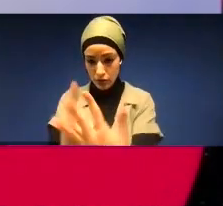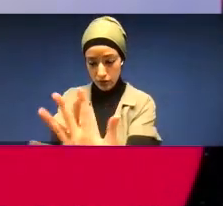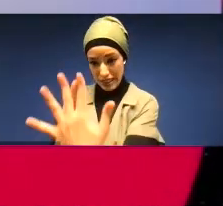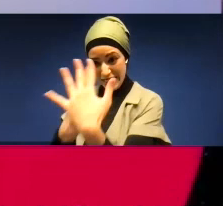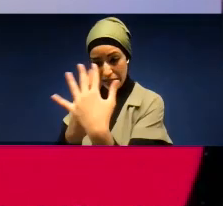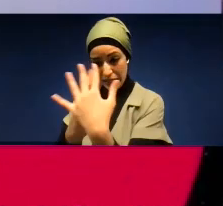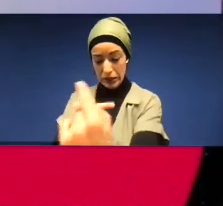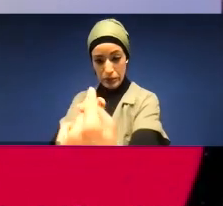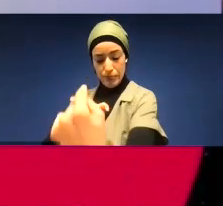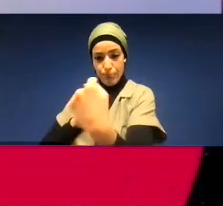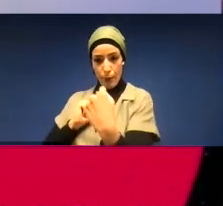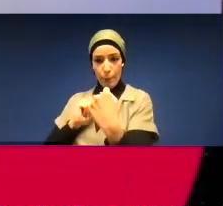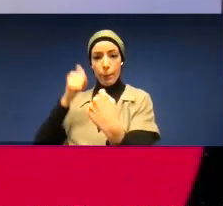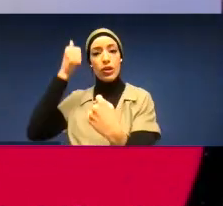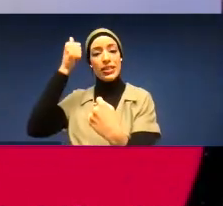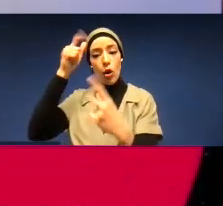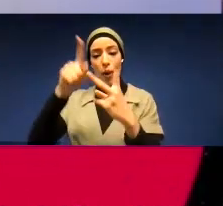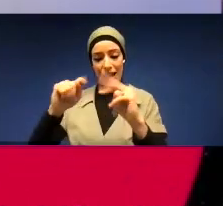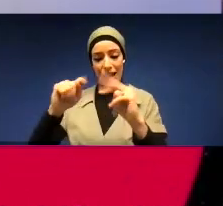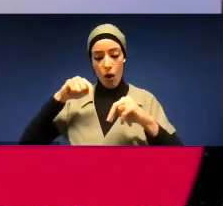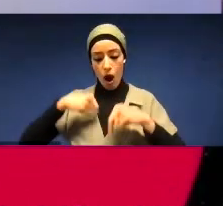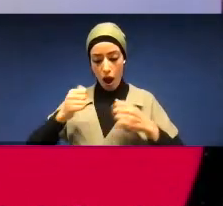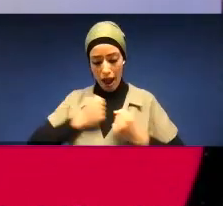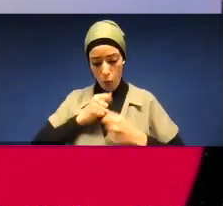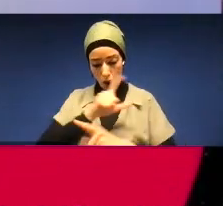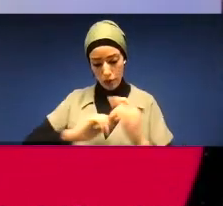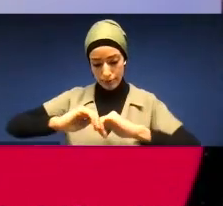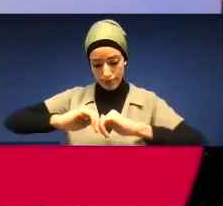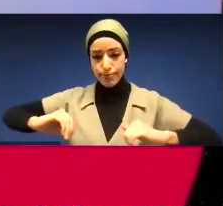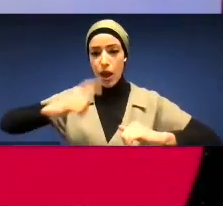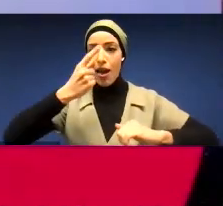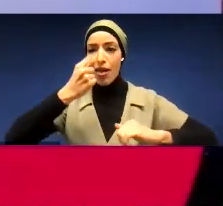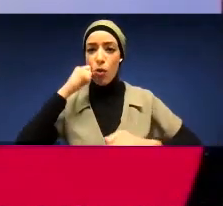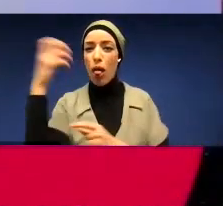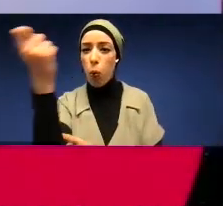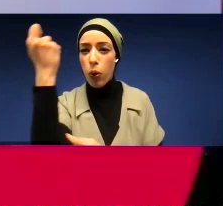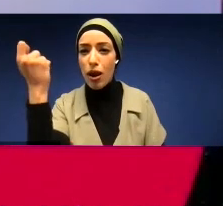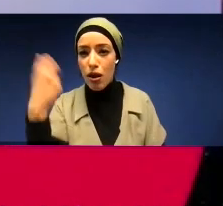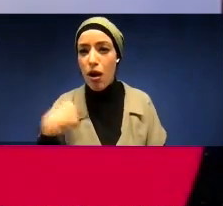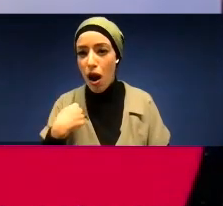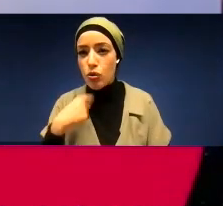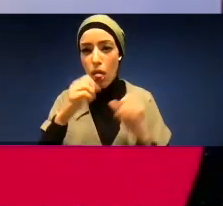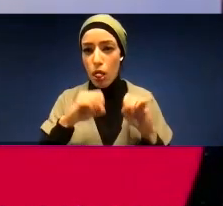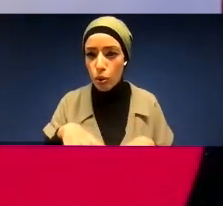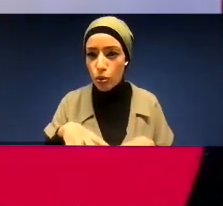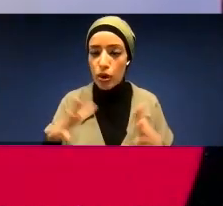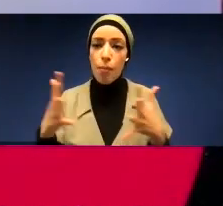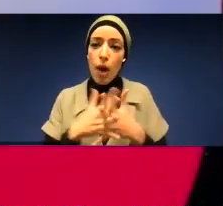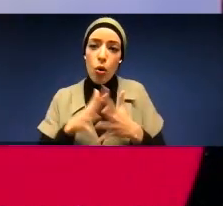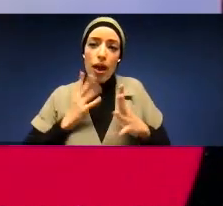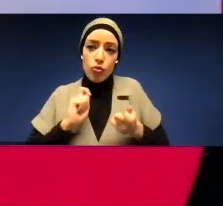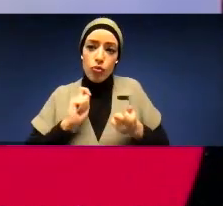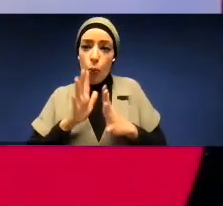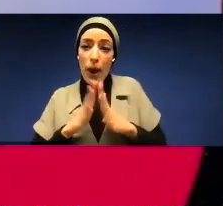by dividing us, they can keep an upper hand on us. But one thing has changed in how we are able to communicate and advocate for our rights and our